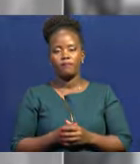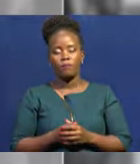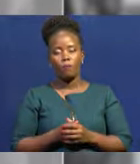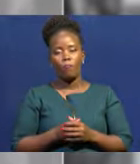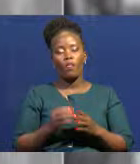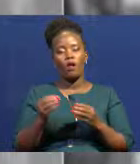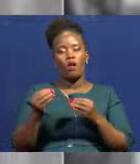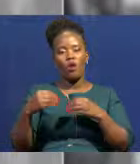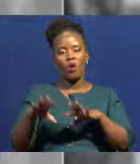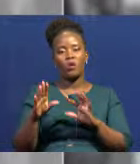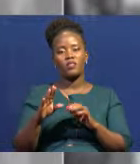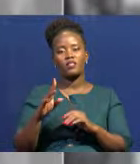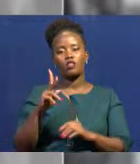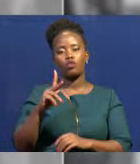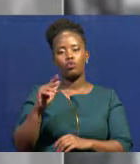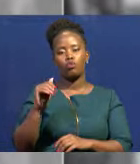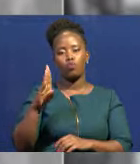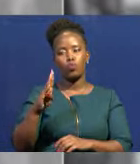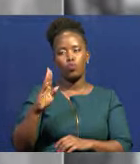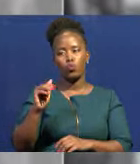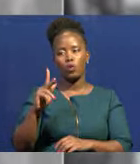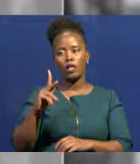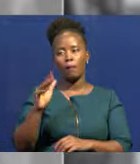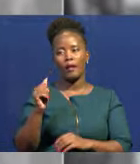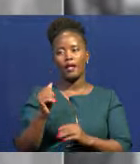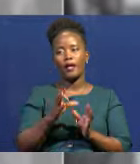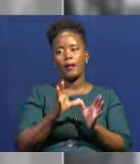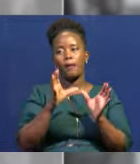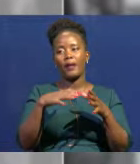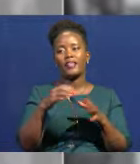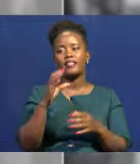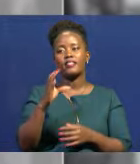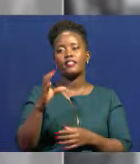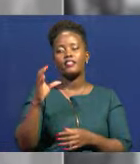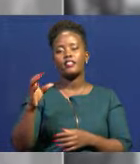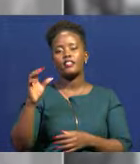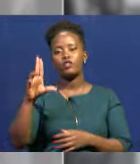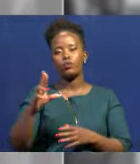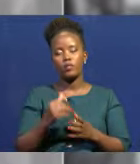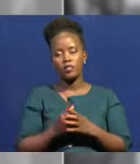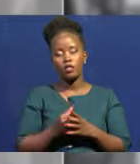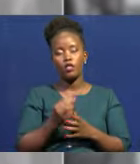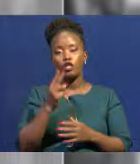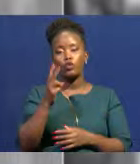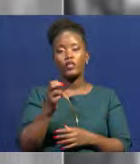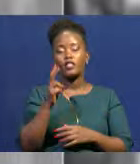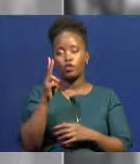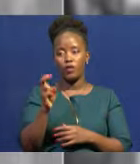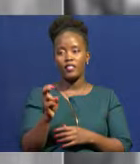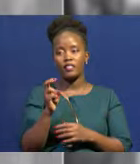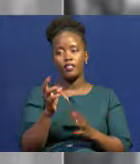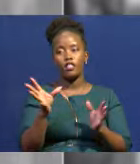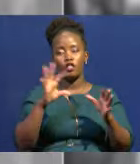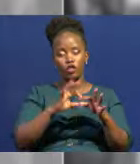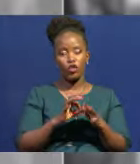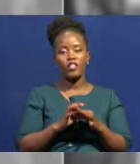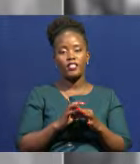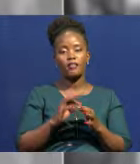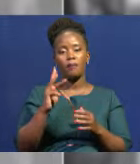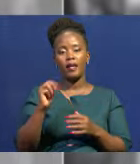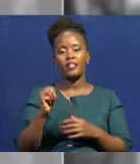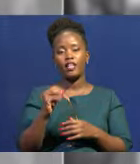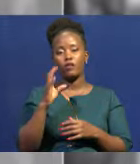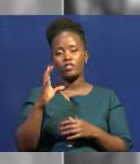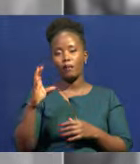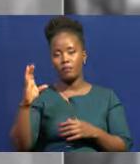He lost to Bonface Kabaka of CCU. In 2020, he joined Maendeleo Chapchap. In 2021,